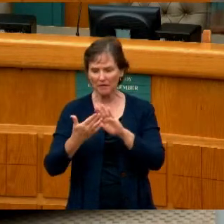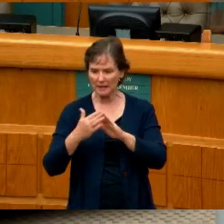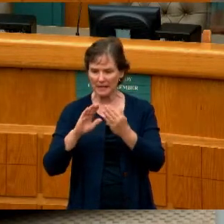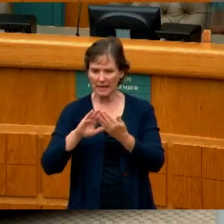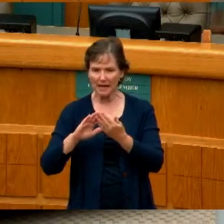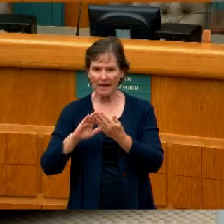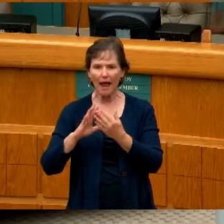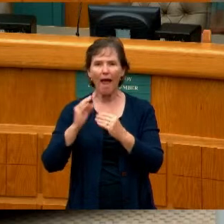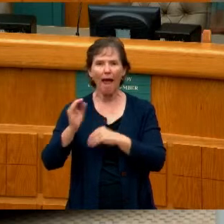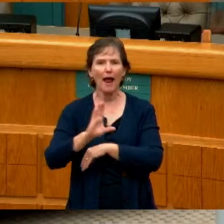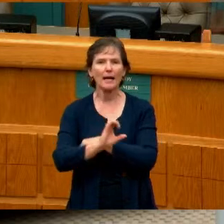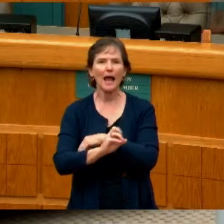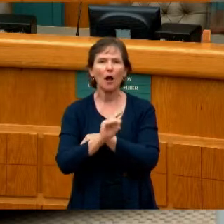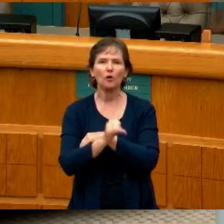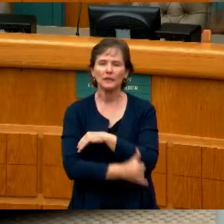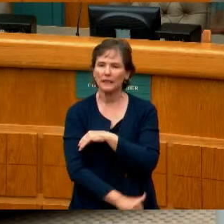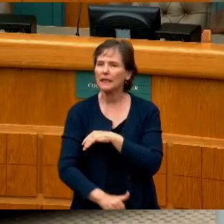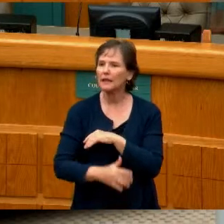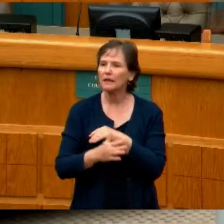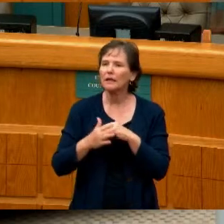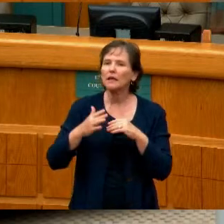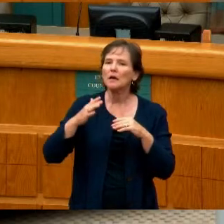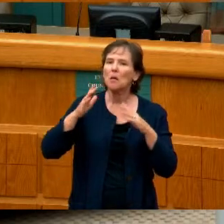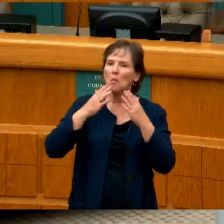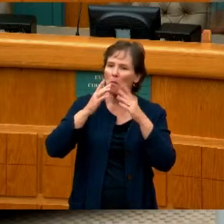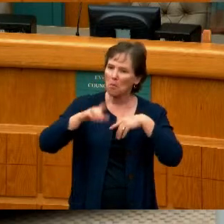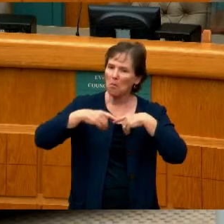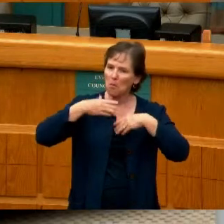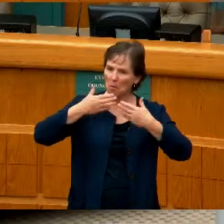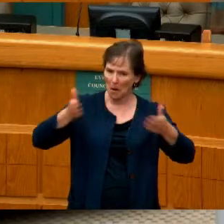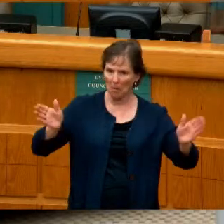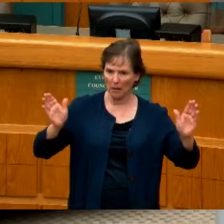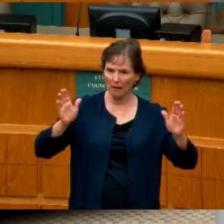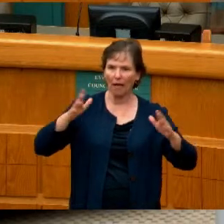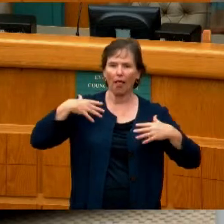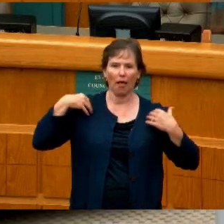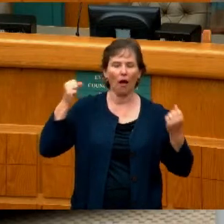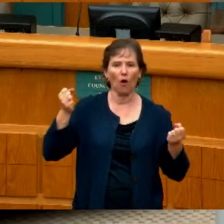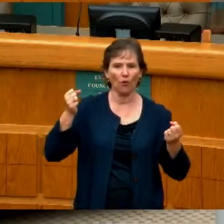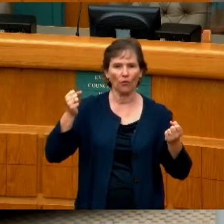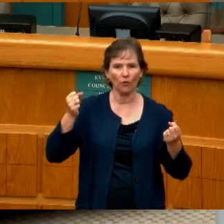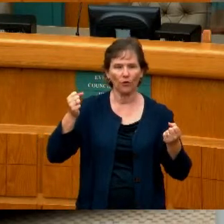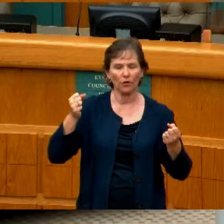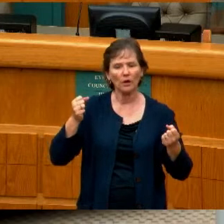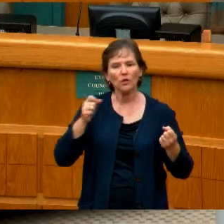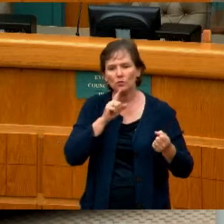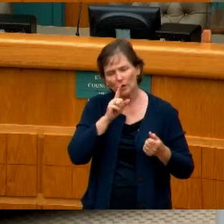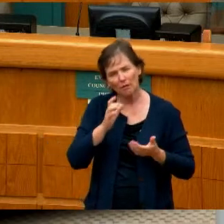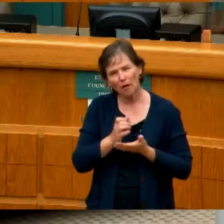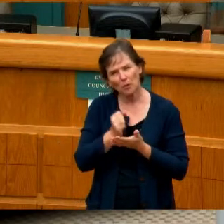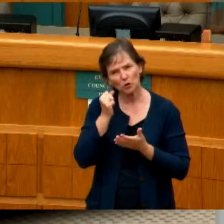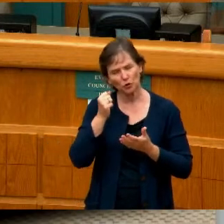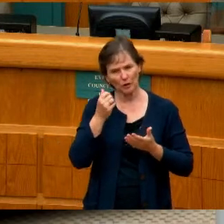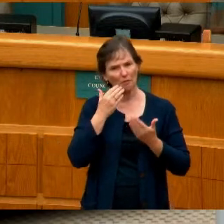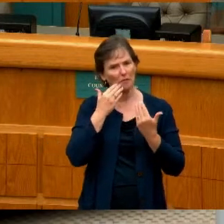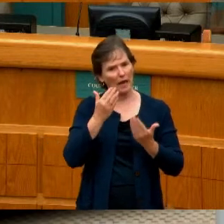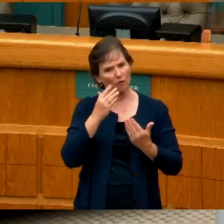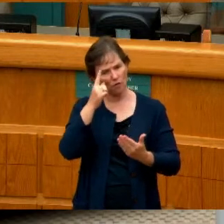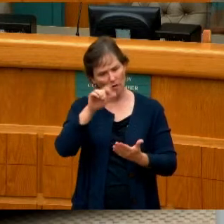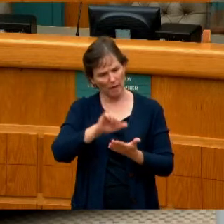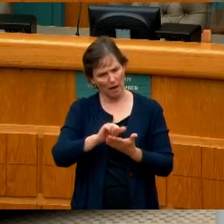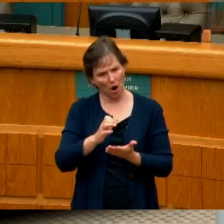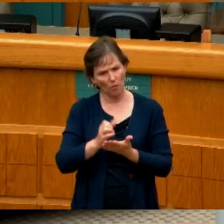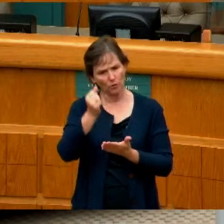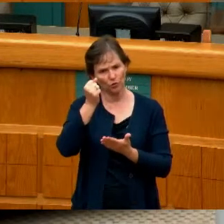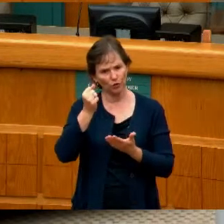and the entire team of City County Public Health. It's been an unbelievable opportunity to serve alongside with